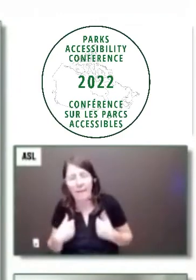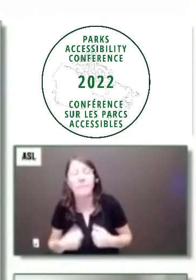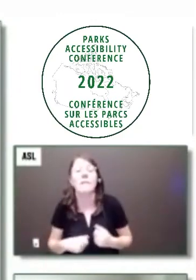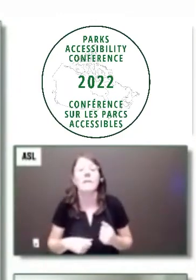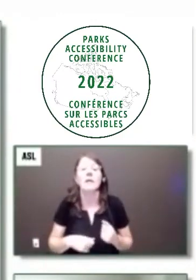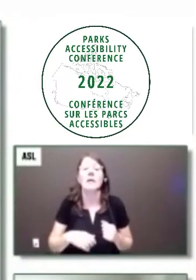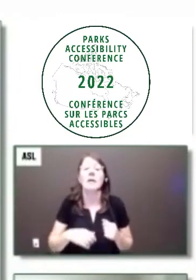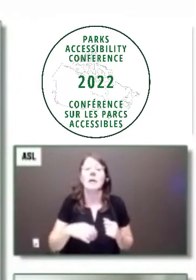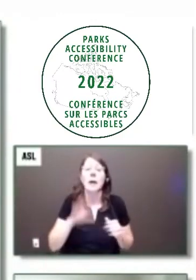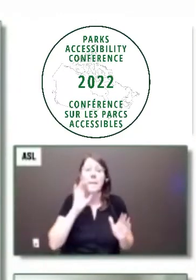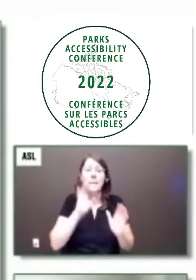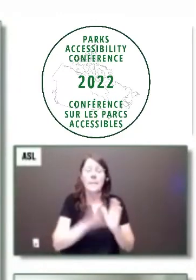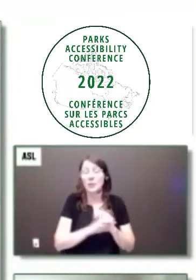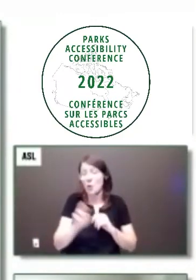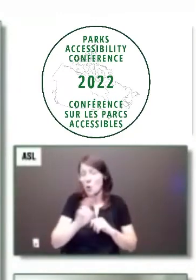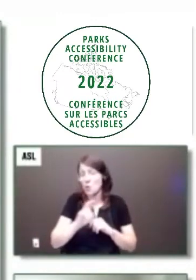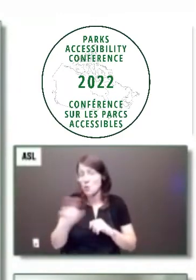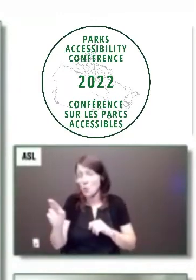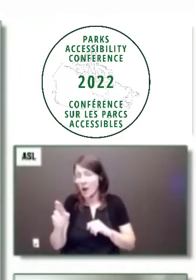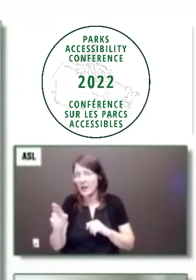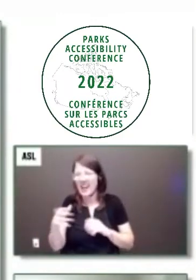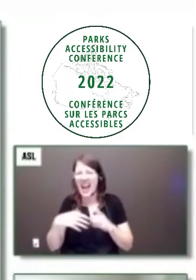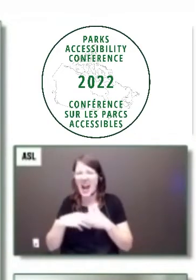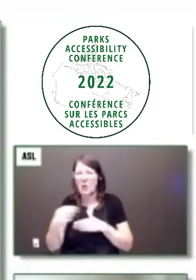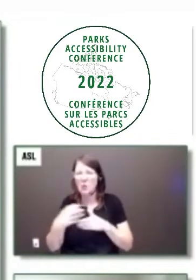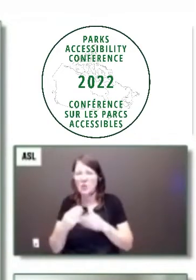ramp leading to it. Next slide.